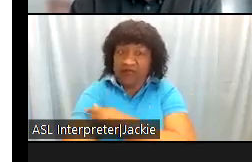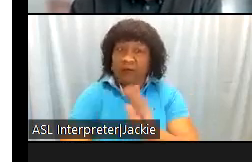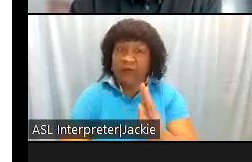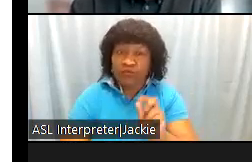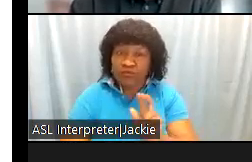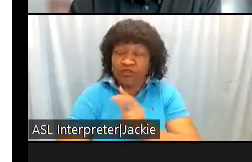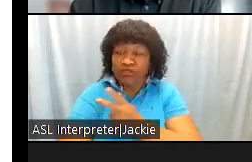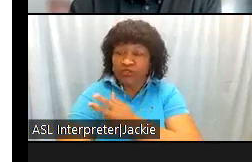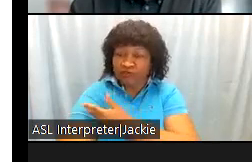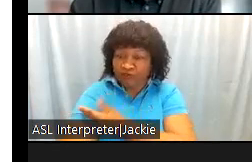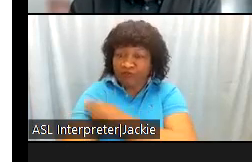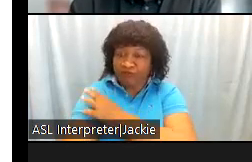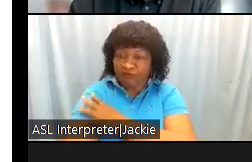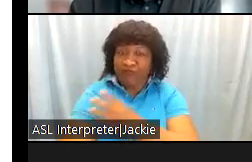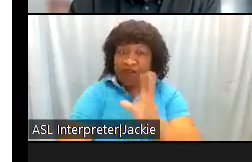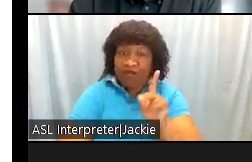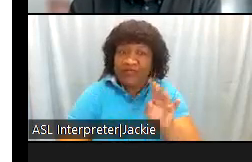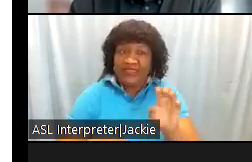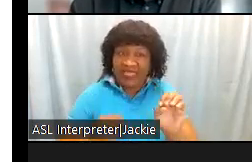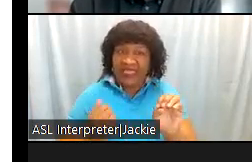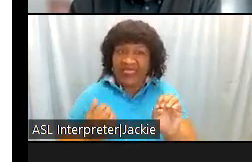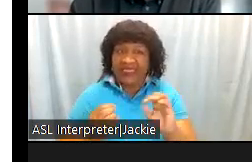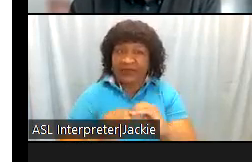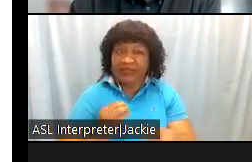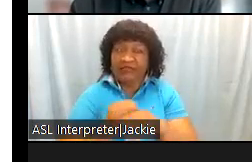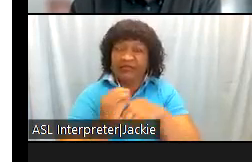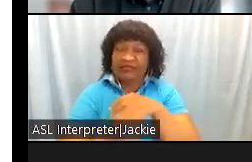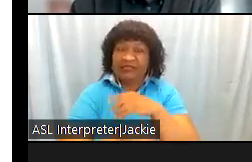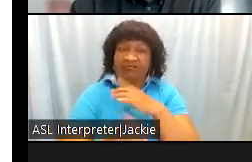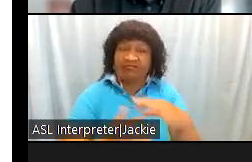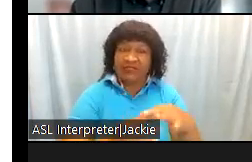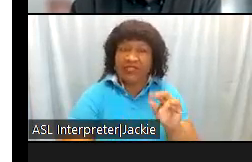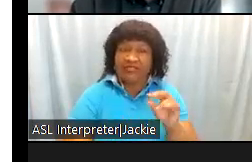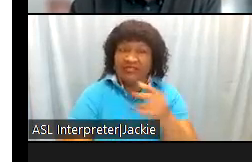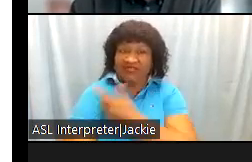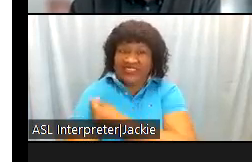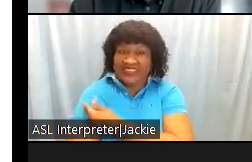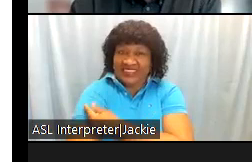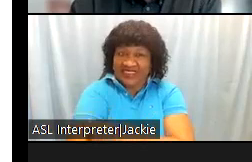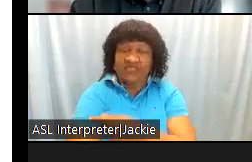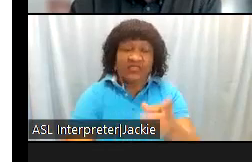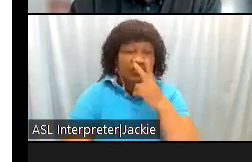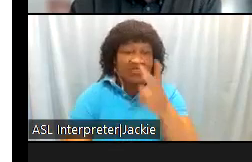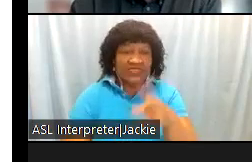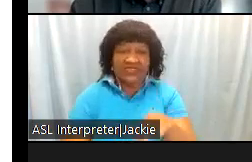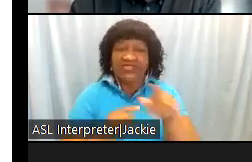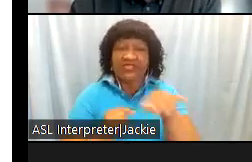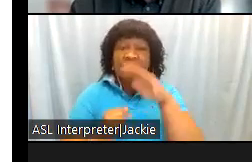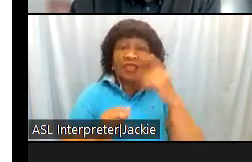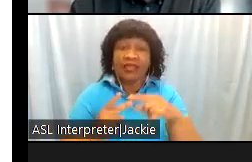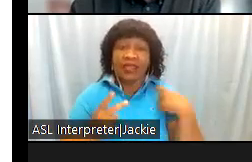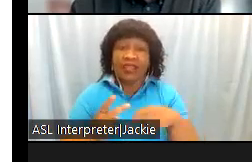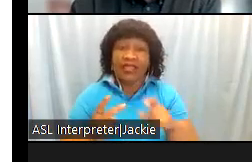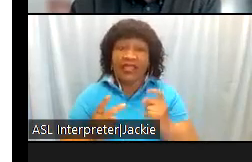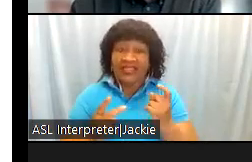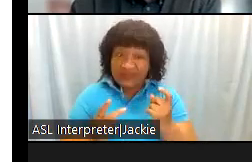into updated status in terms of vaccination, you can see that especially when in the Black and Latinx